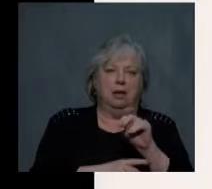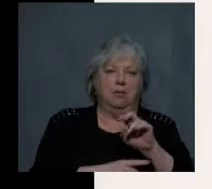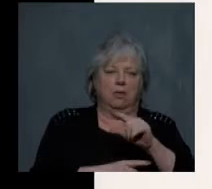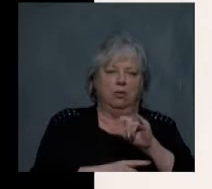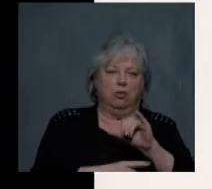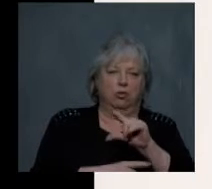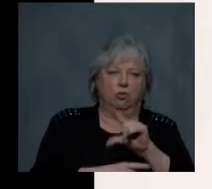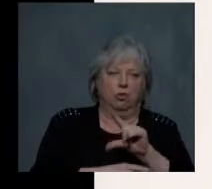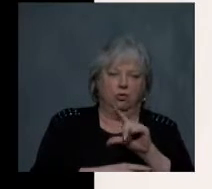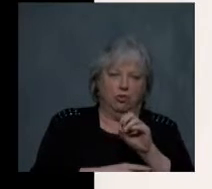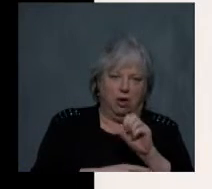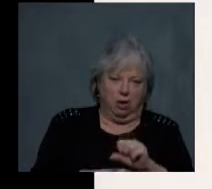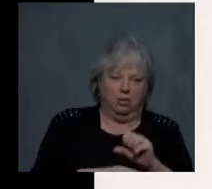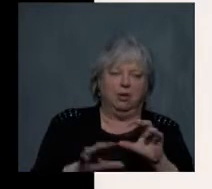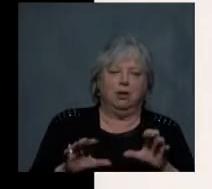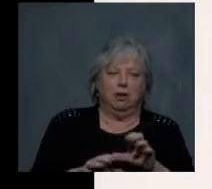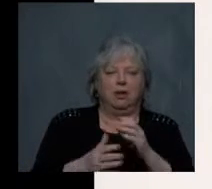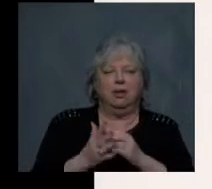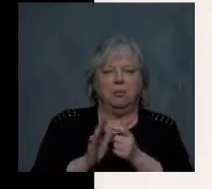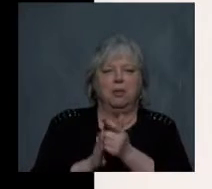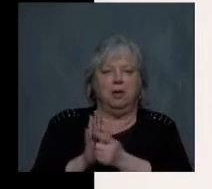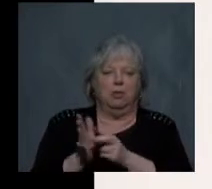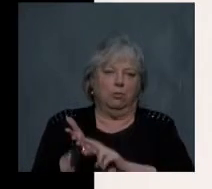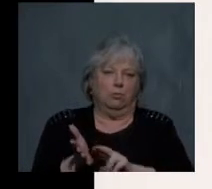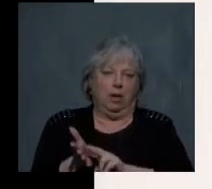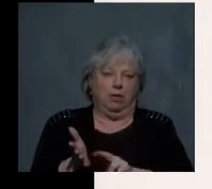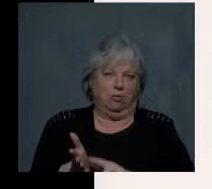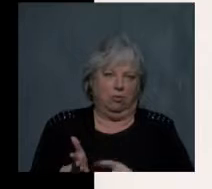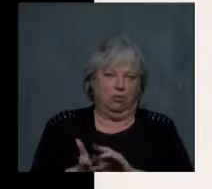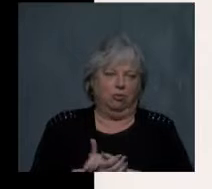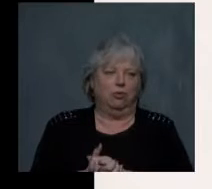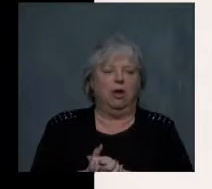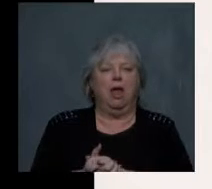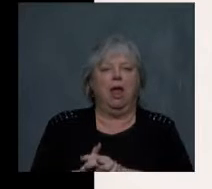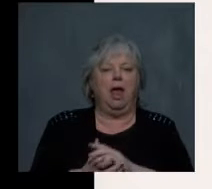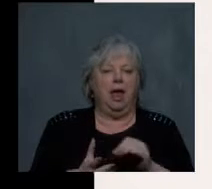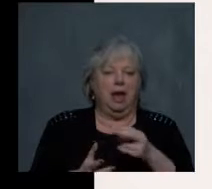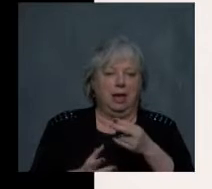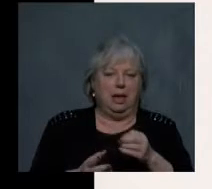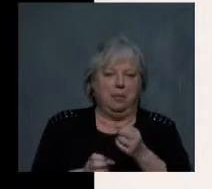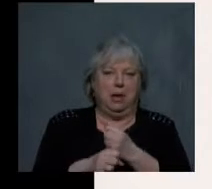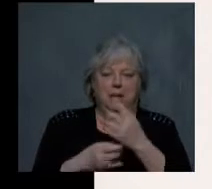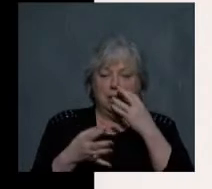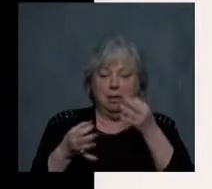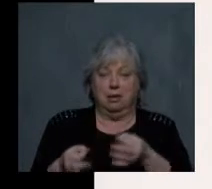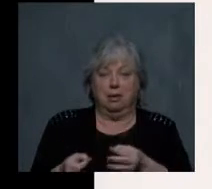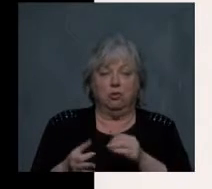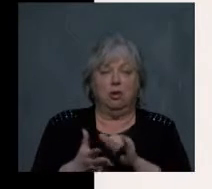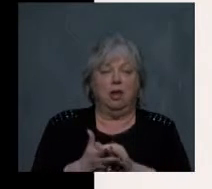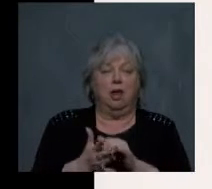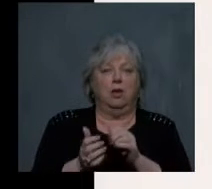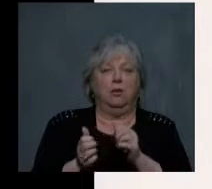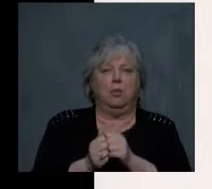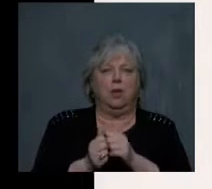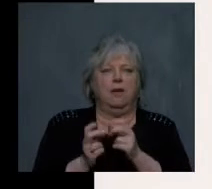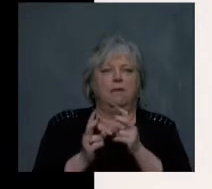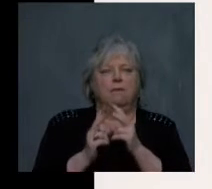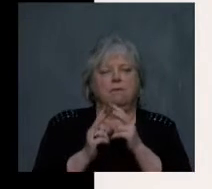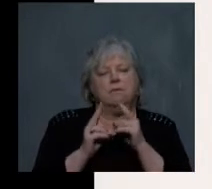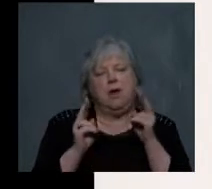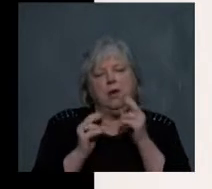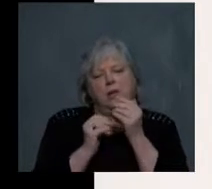legal research from the attorney's office upstairs and made the decision that with very